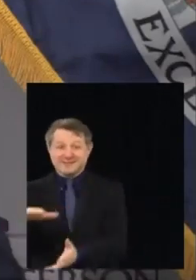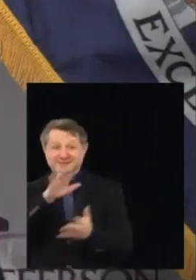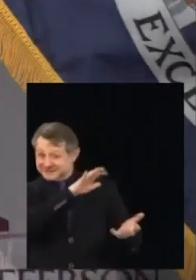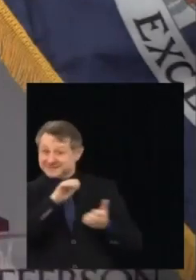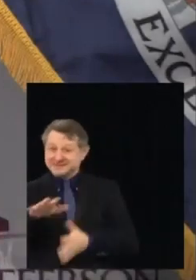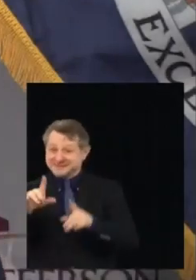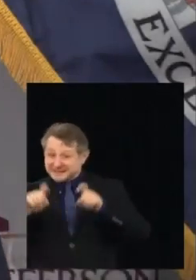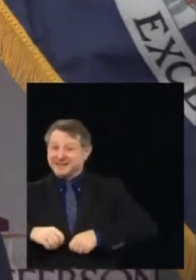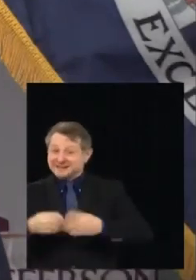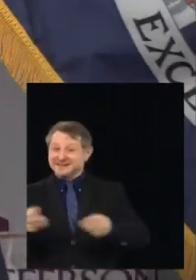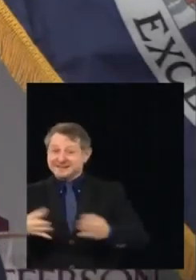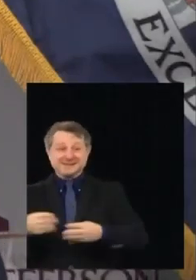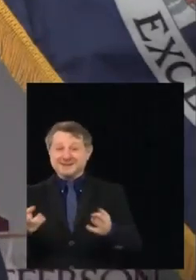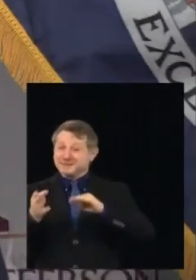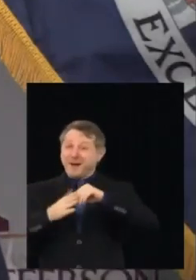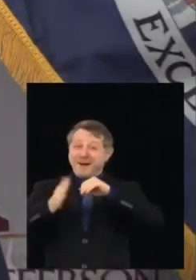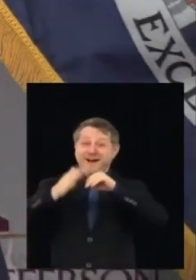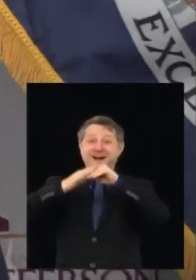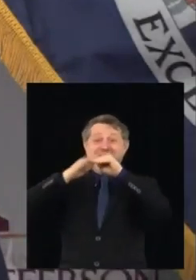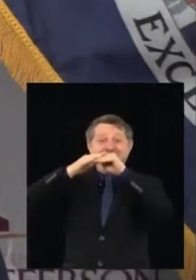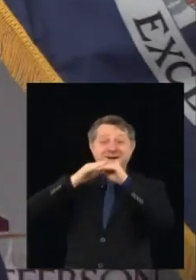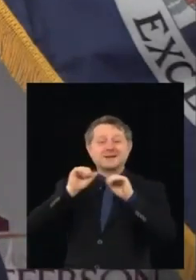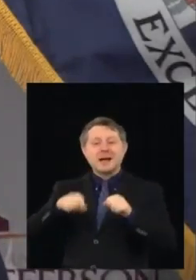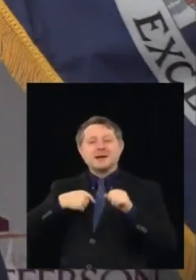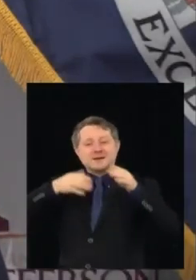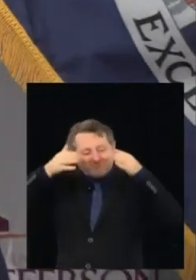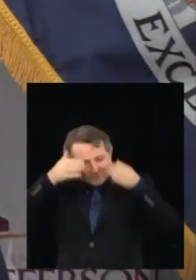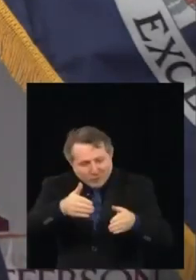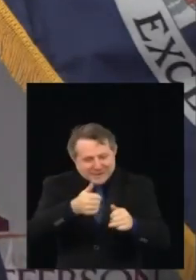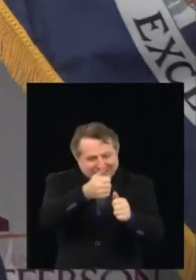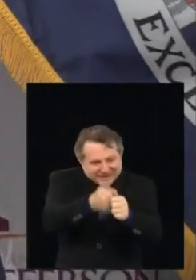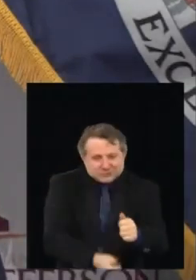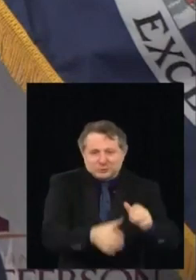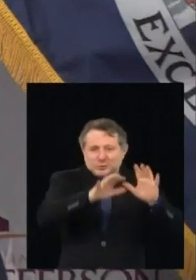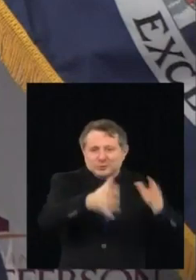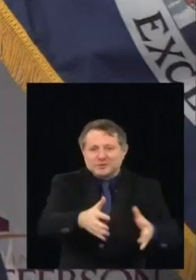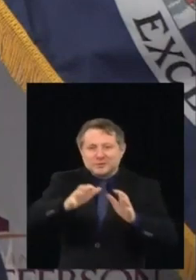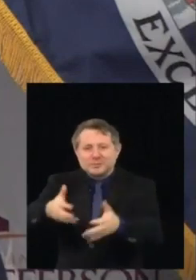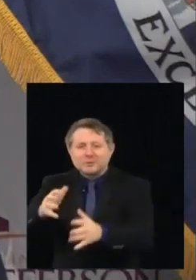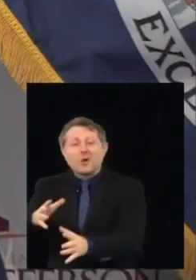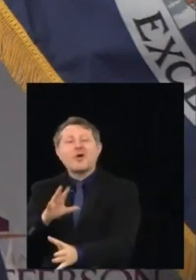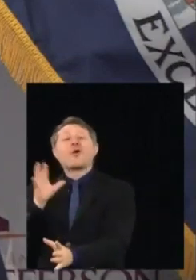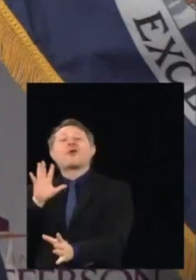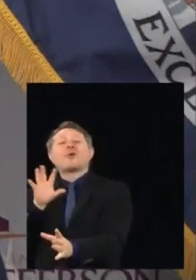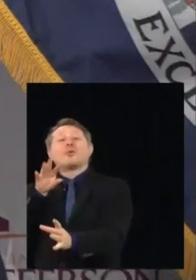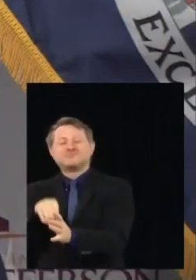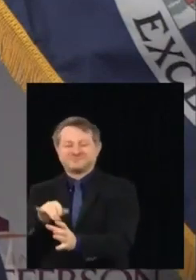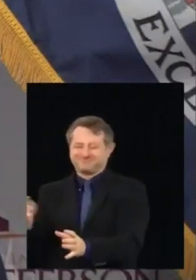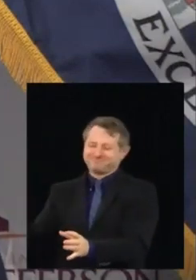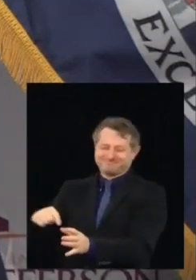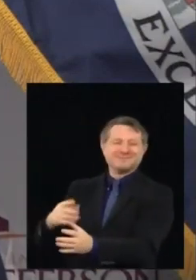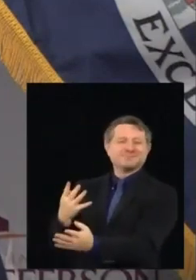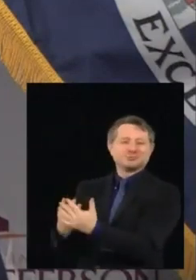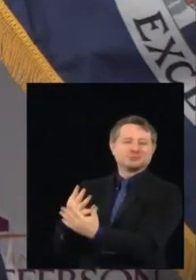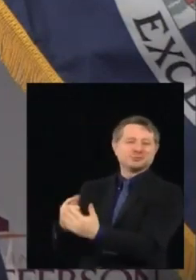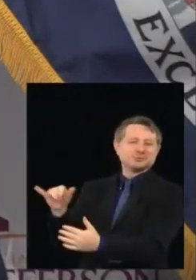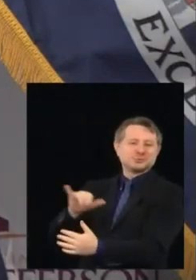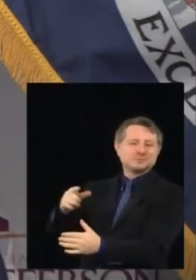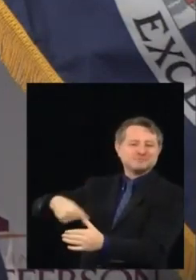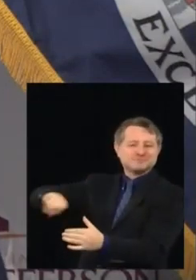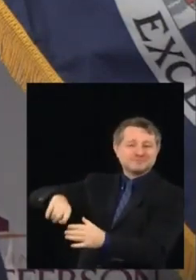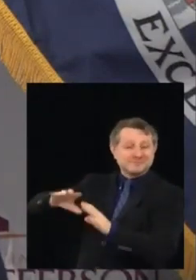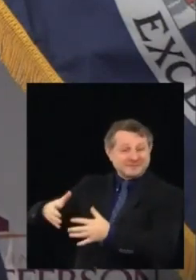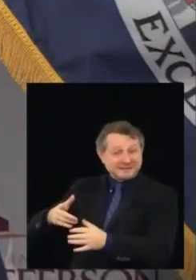in all the vulnerable populations, including prison population. And as that gets expanded and as we